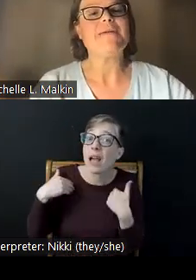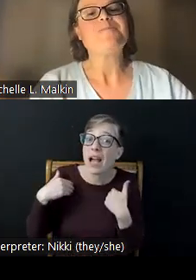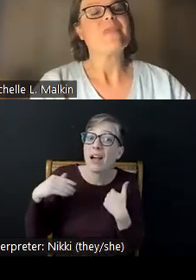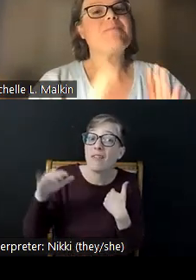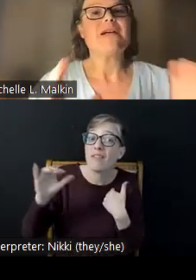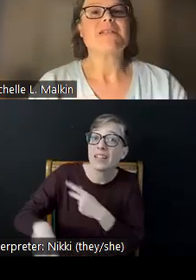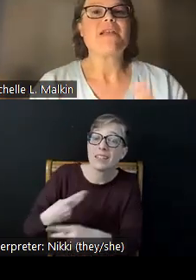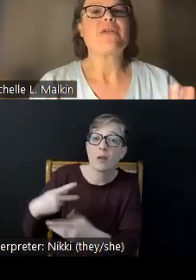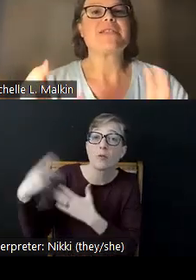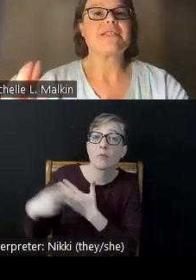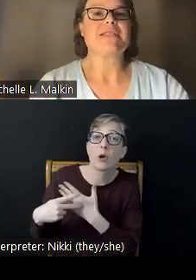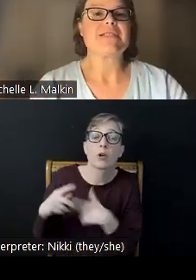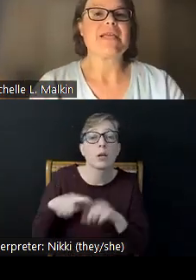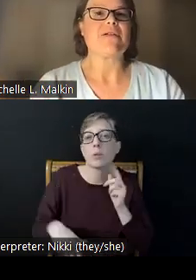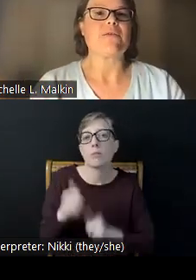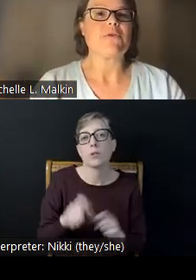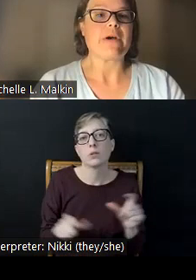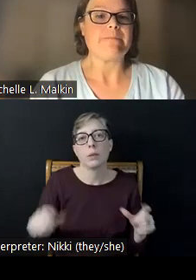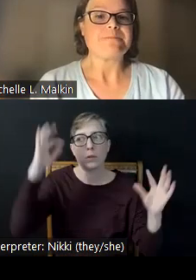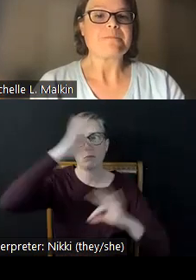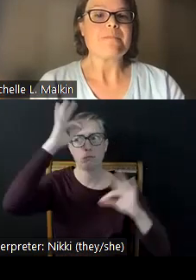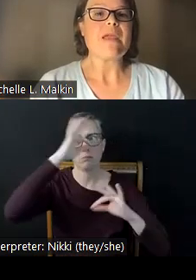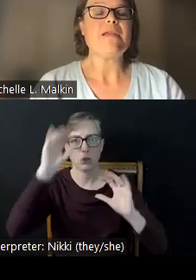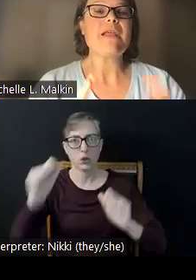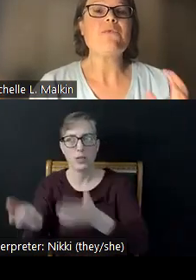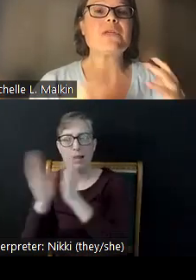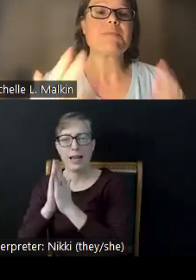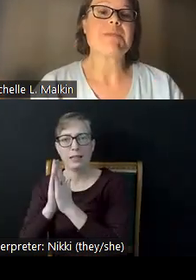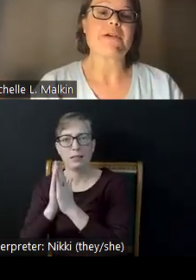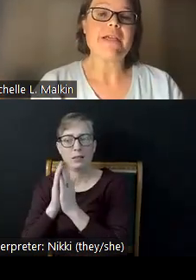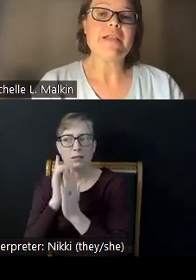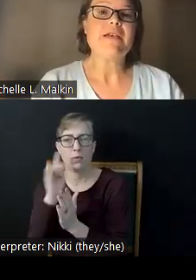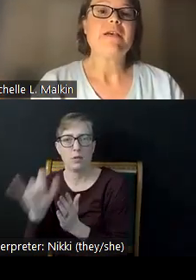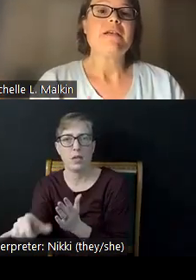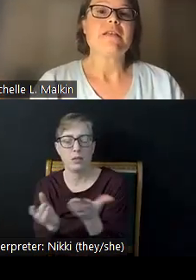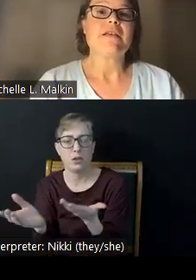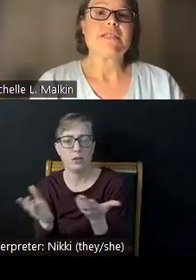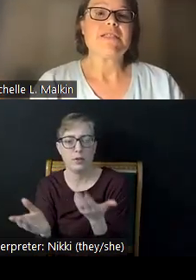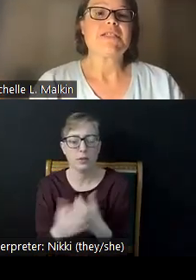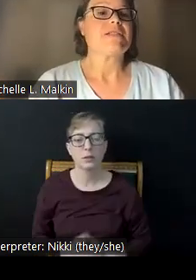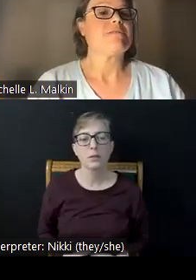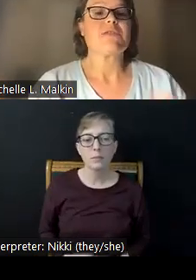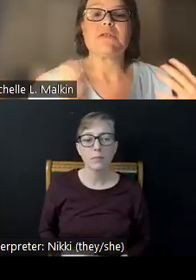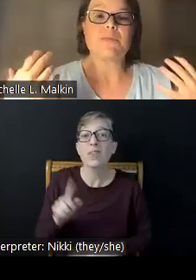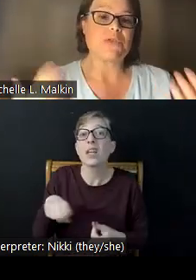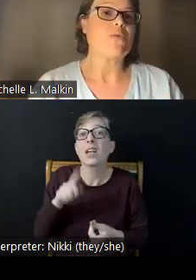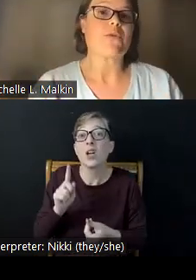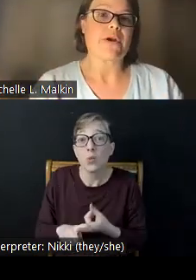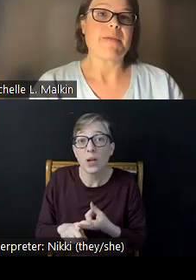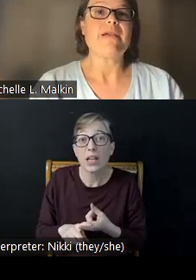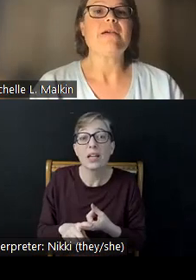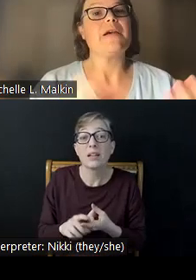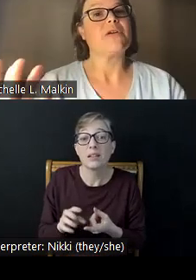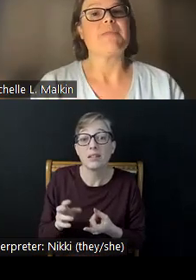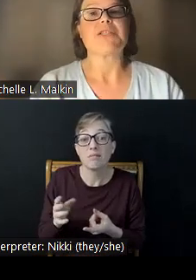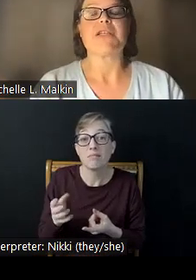it because they don't exist as a standalone program. Then once people are in the CJ system, there's almost no